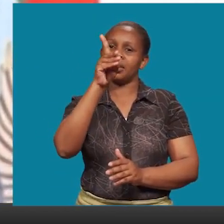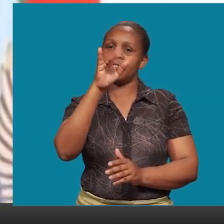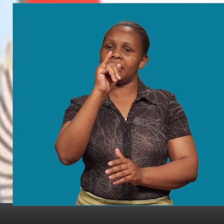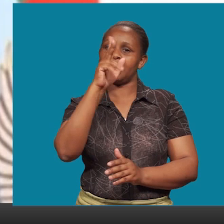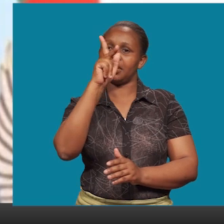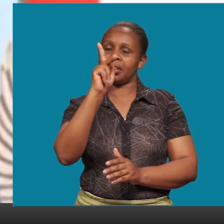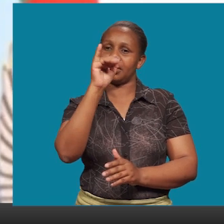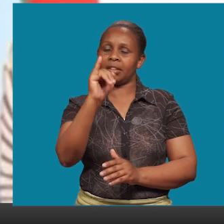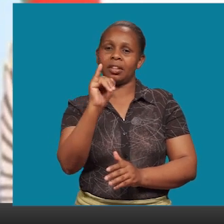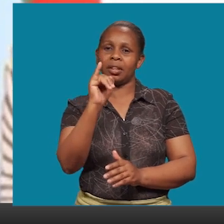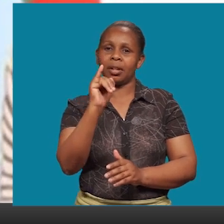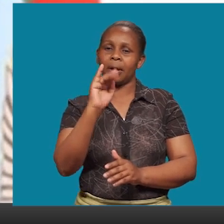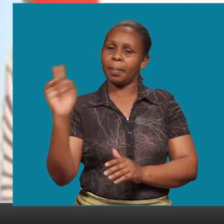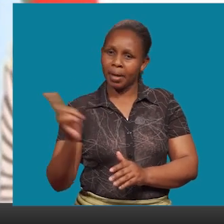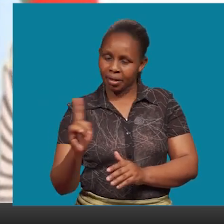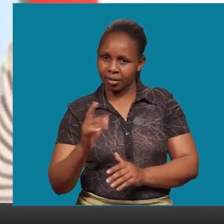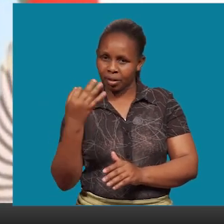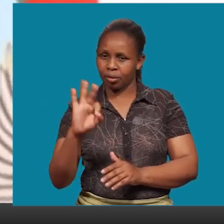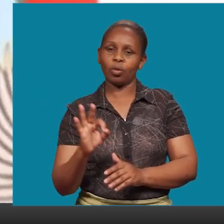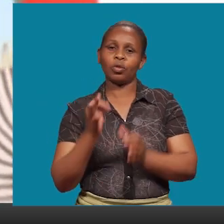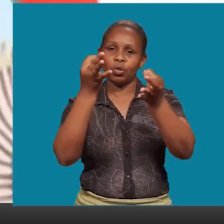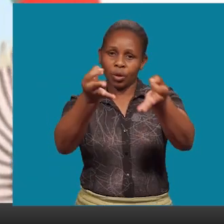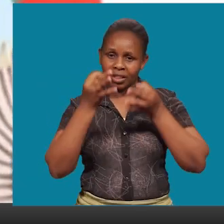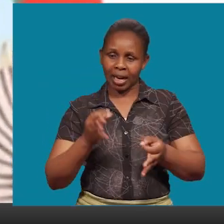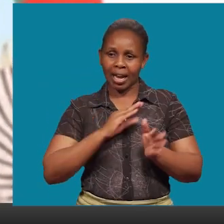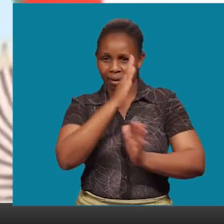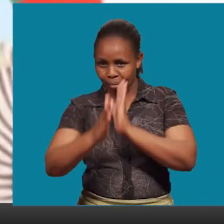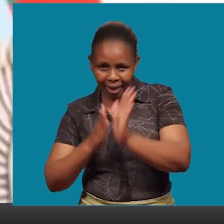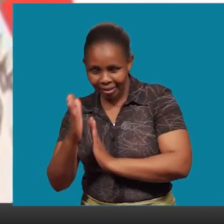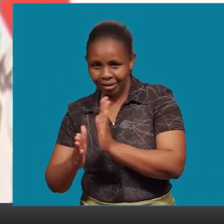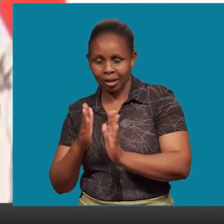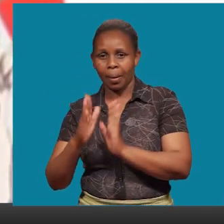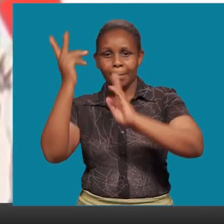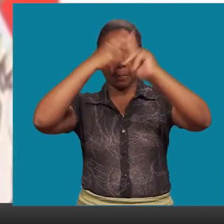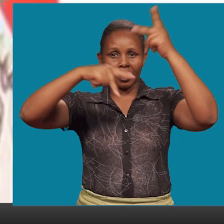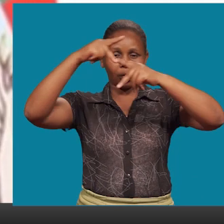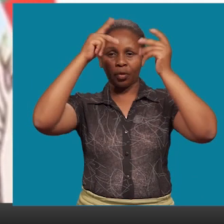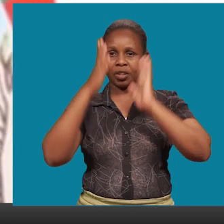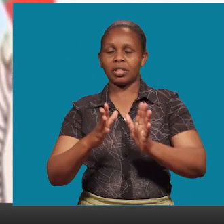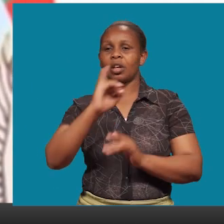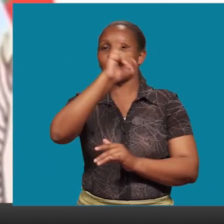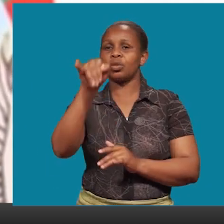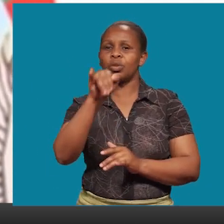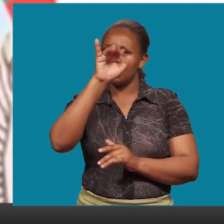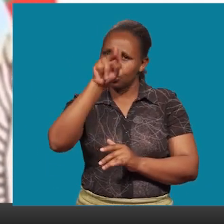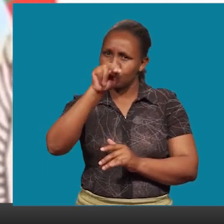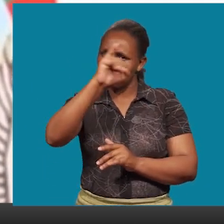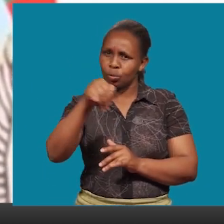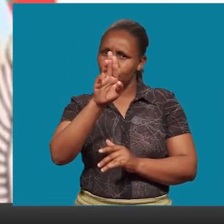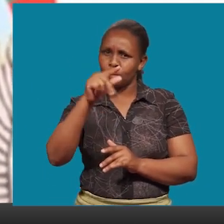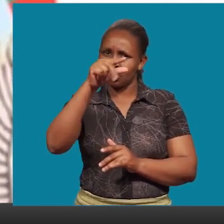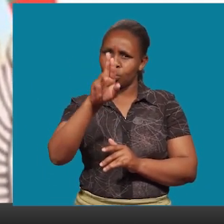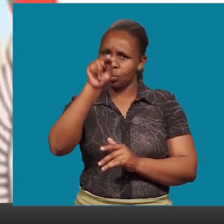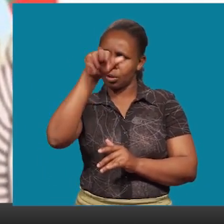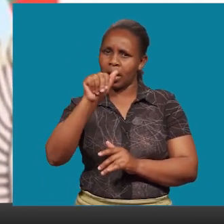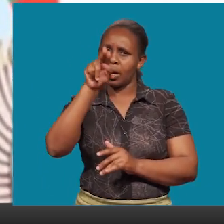Professor Abraham Kithure Kindiki, the Minister for National Treasury and Planning,